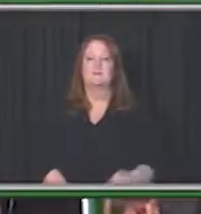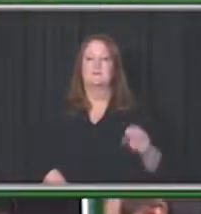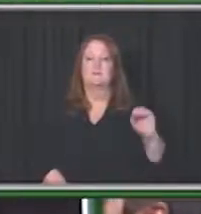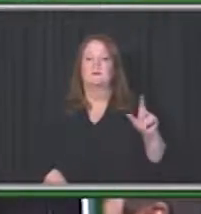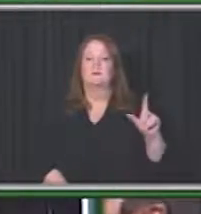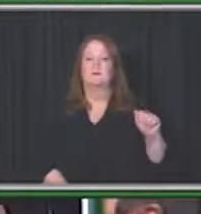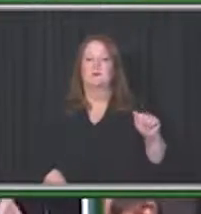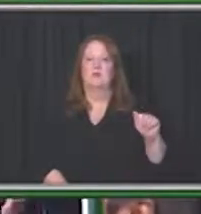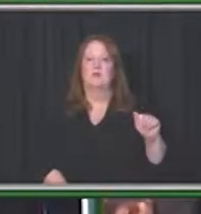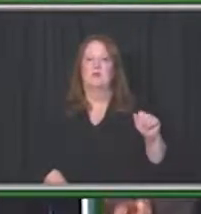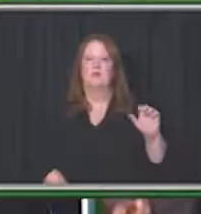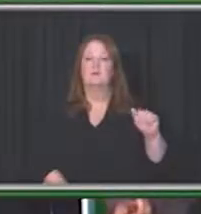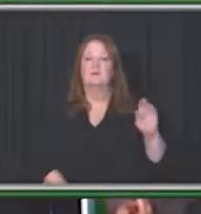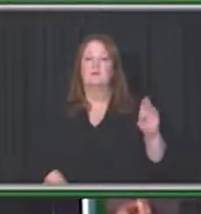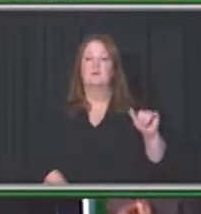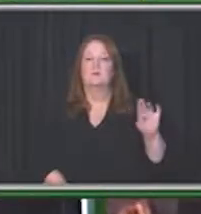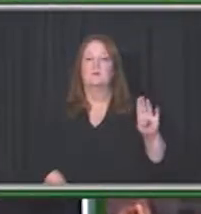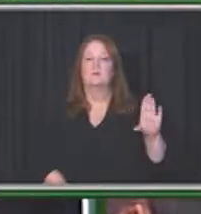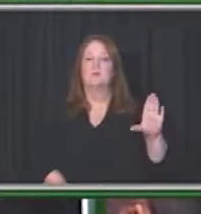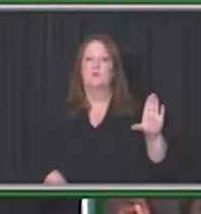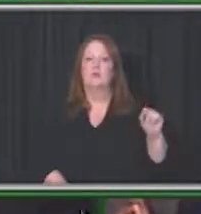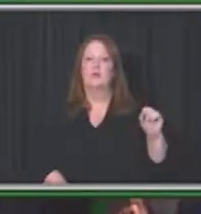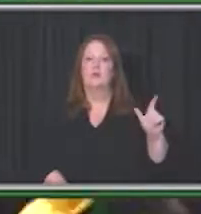Olan Ruadru Ambimbola.